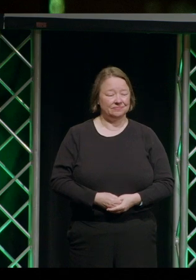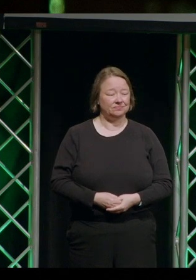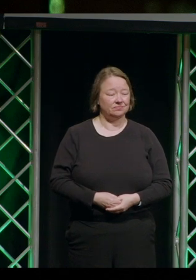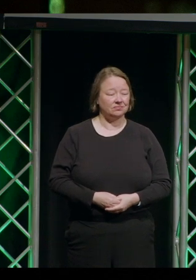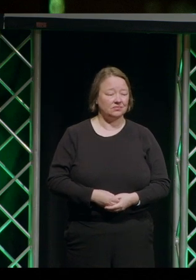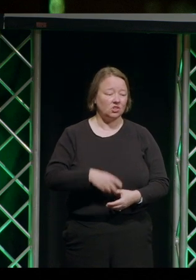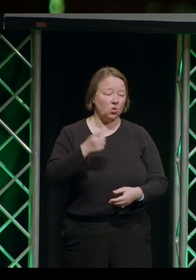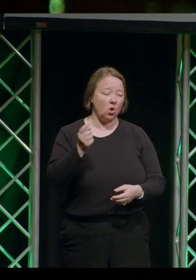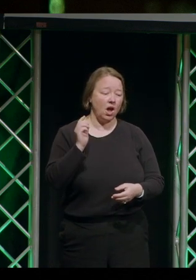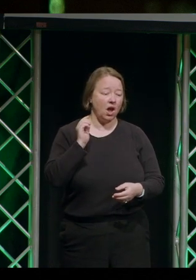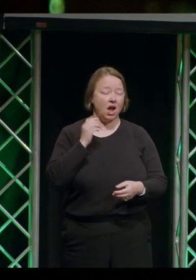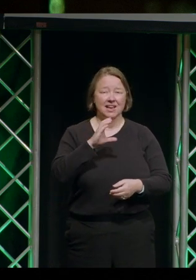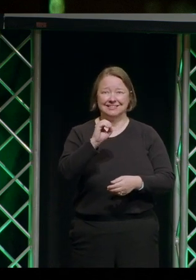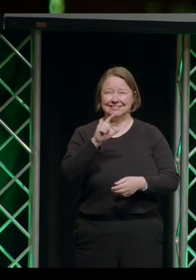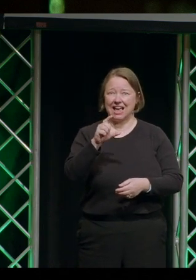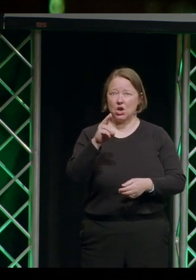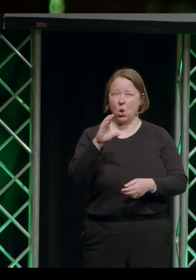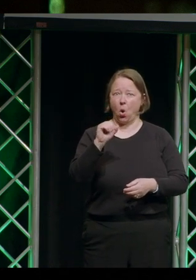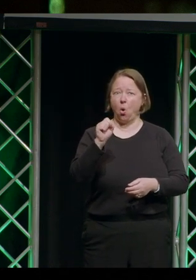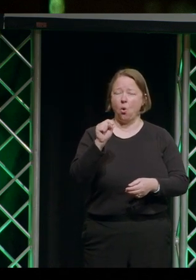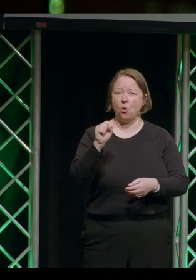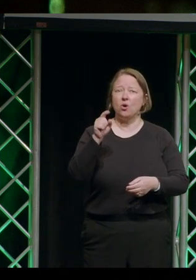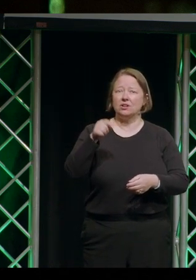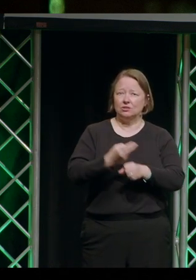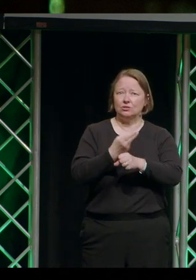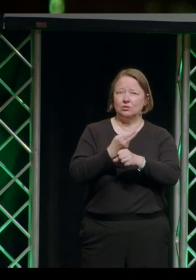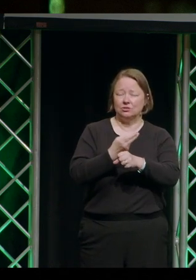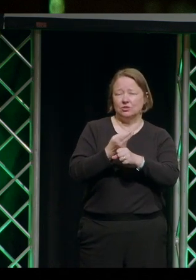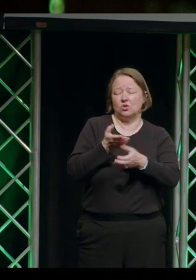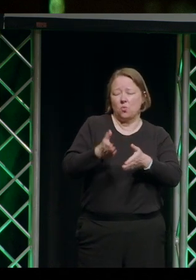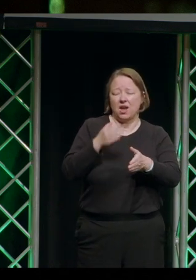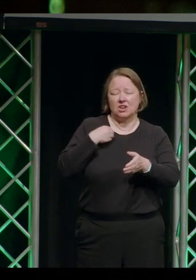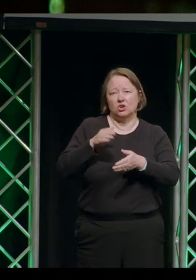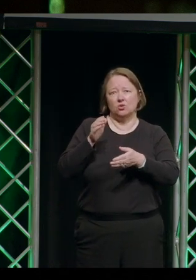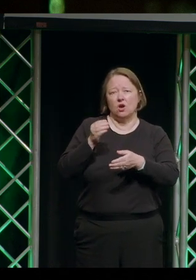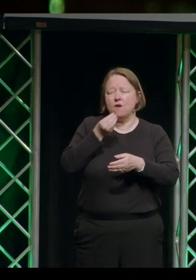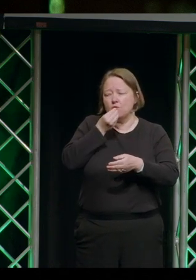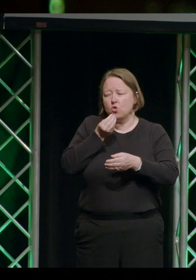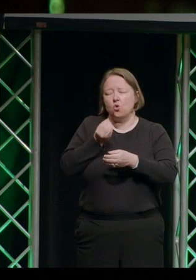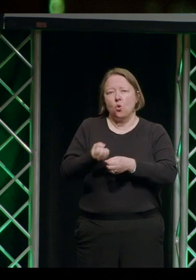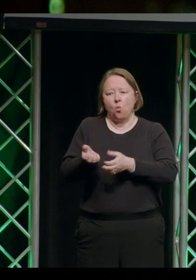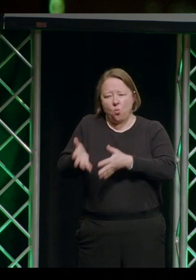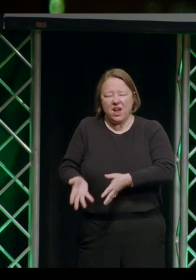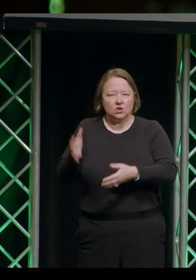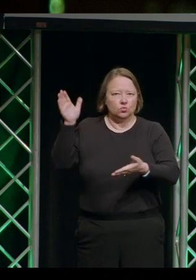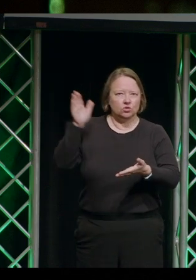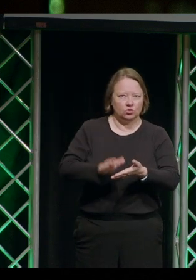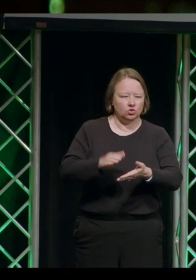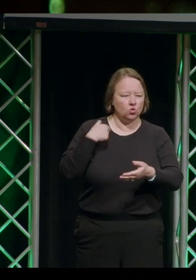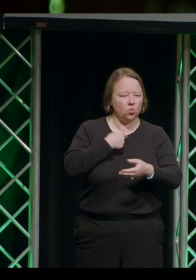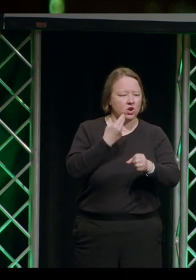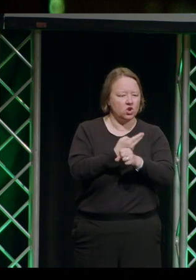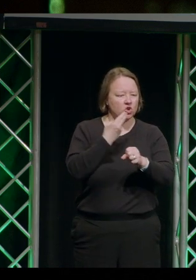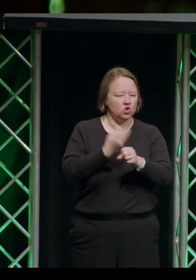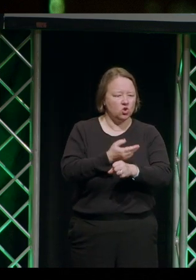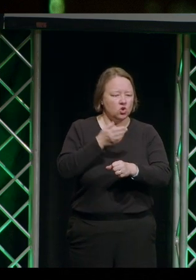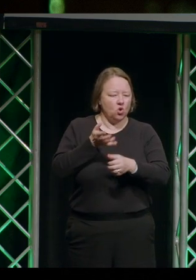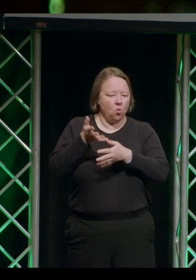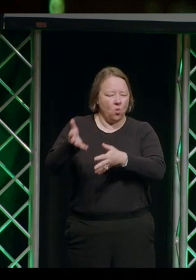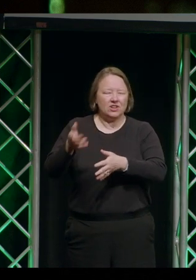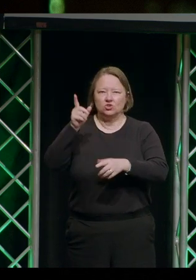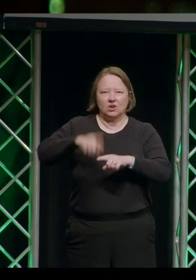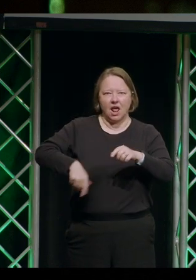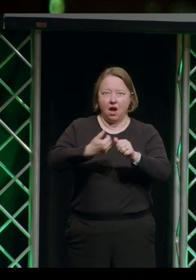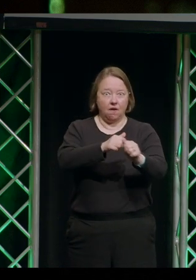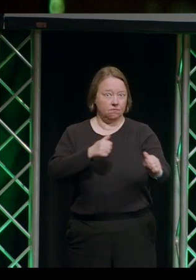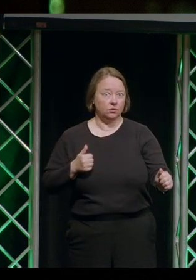Not only does Cellucoat provide a means of reducing food waste, we provide a novel means of using unavoidable waste.